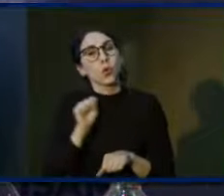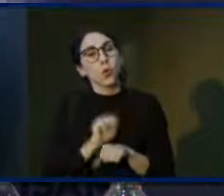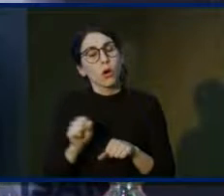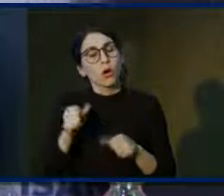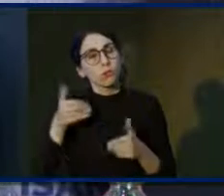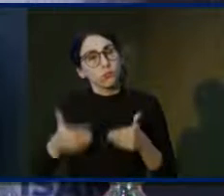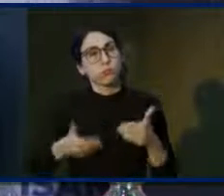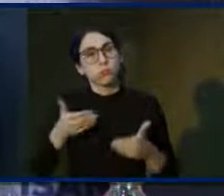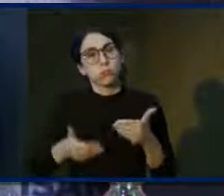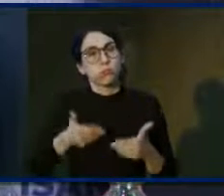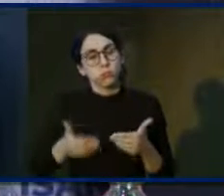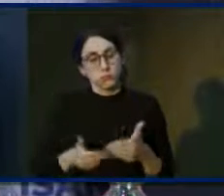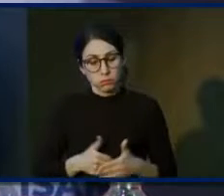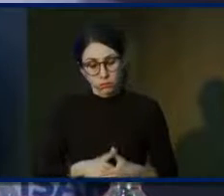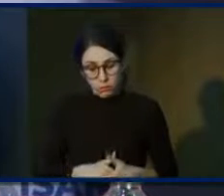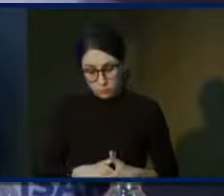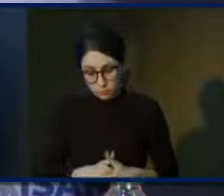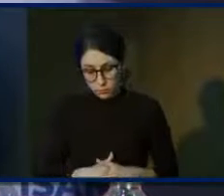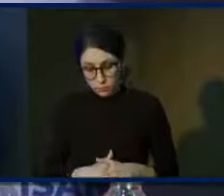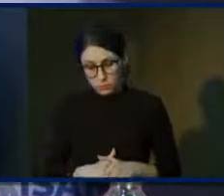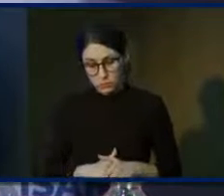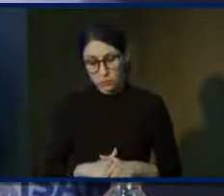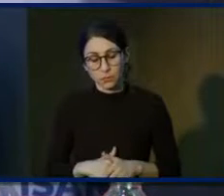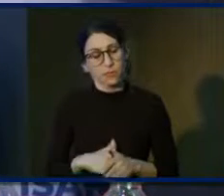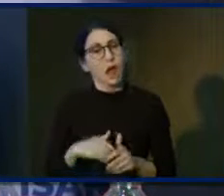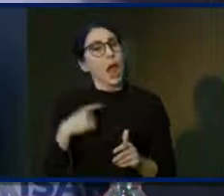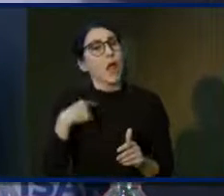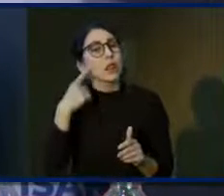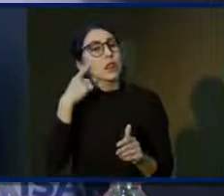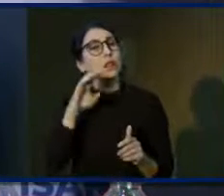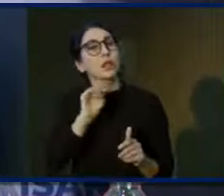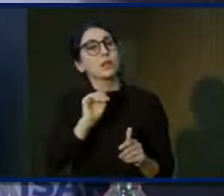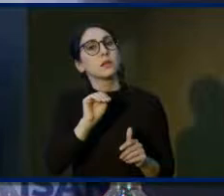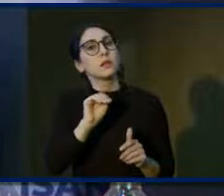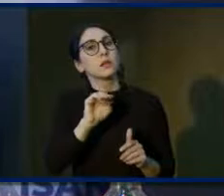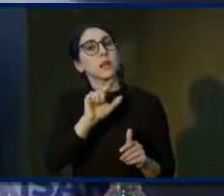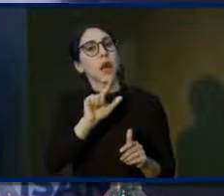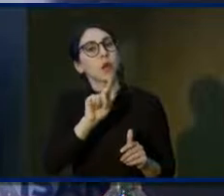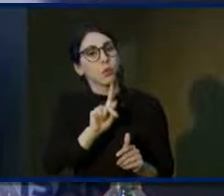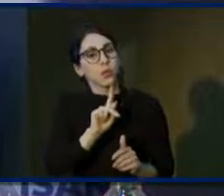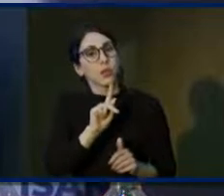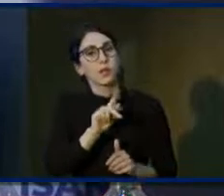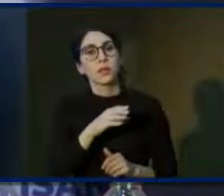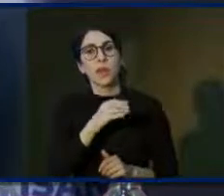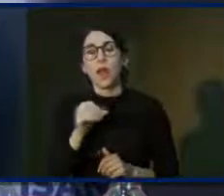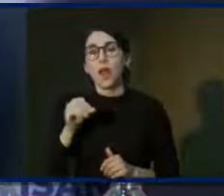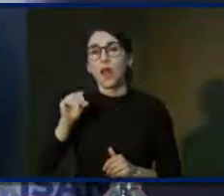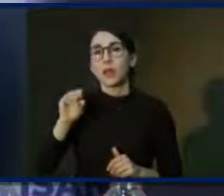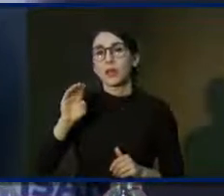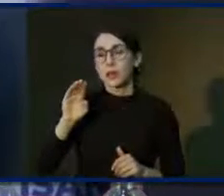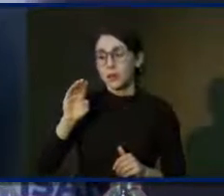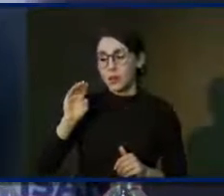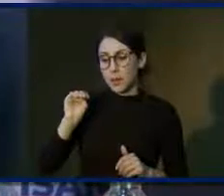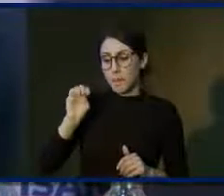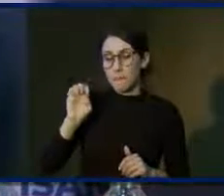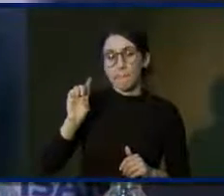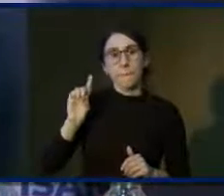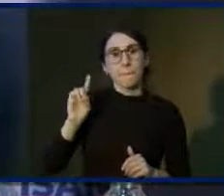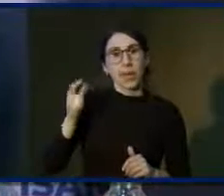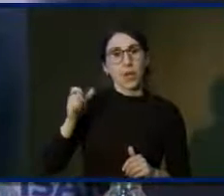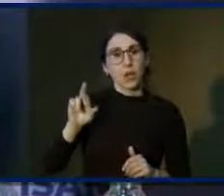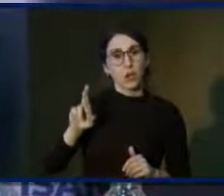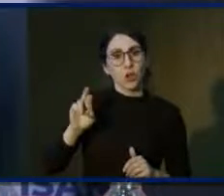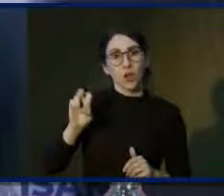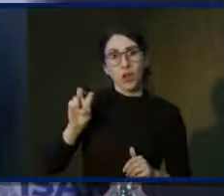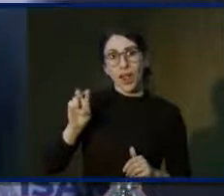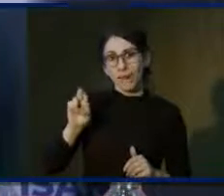And I think that Dr. King and Medgar Evers and all the other people